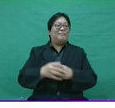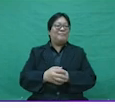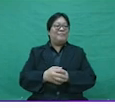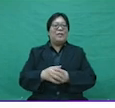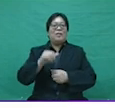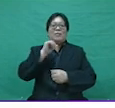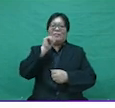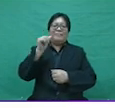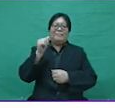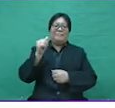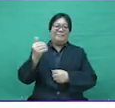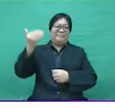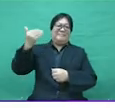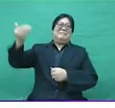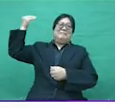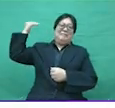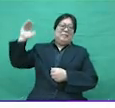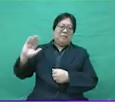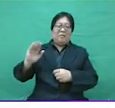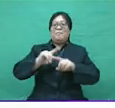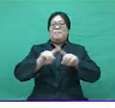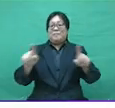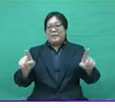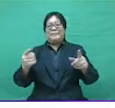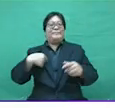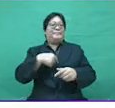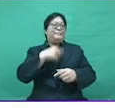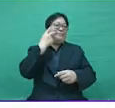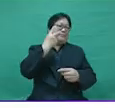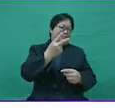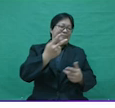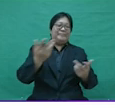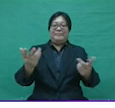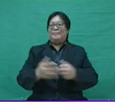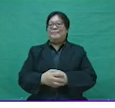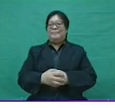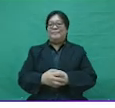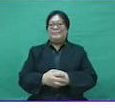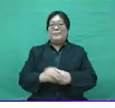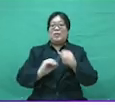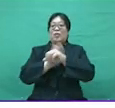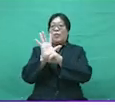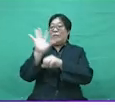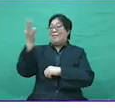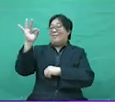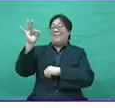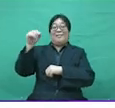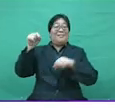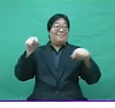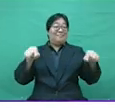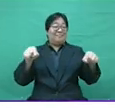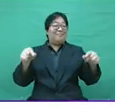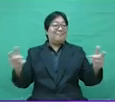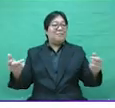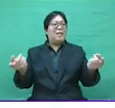as mentioned, not a long time ago. But what we see is that the COVID-19